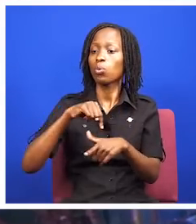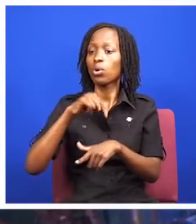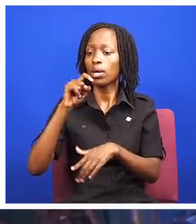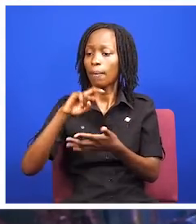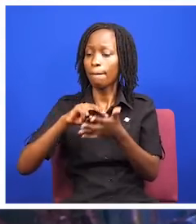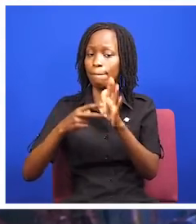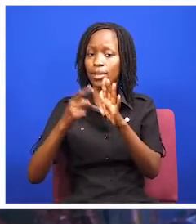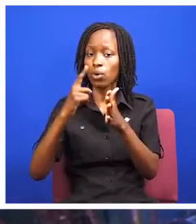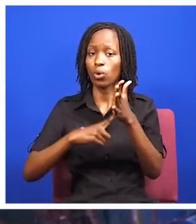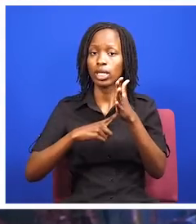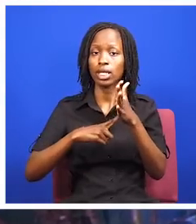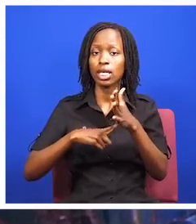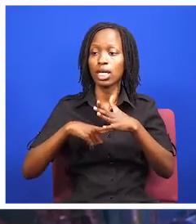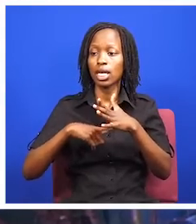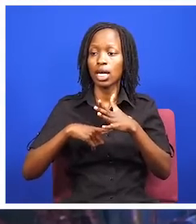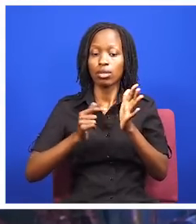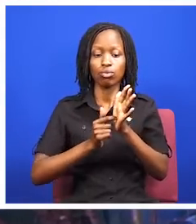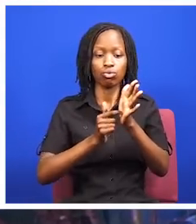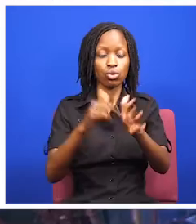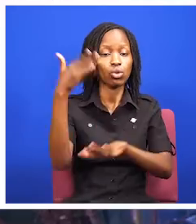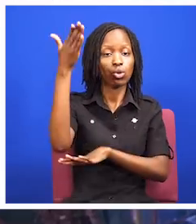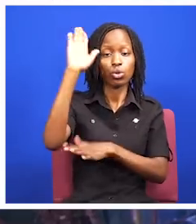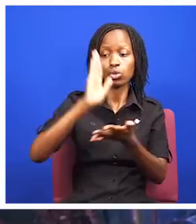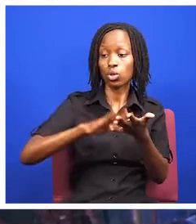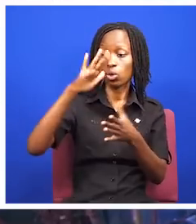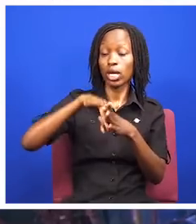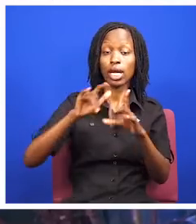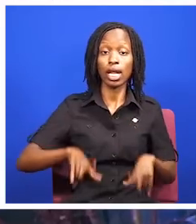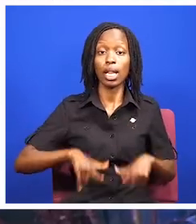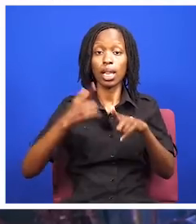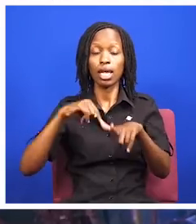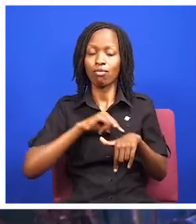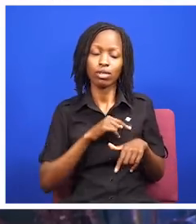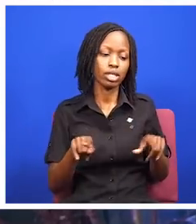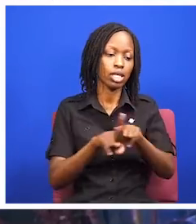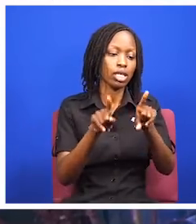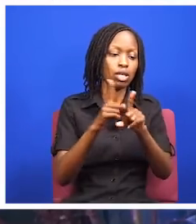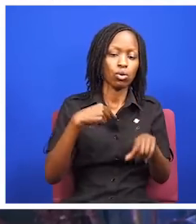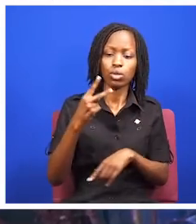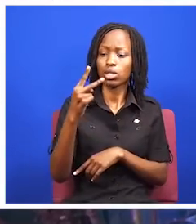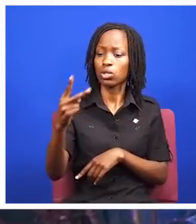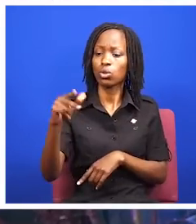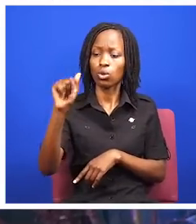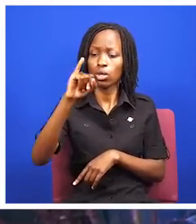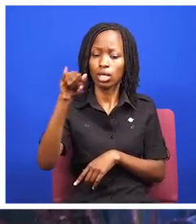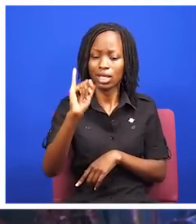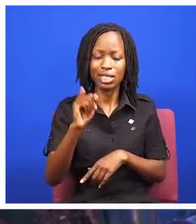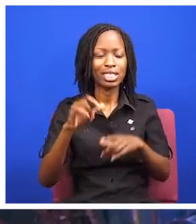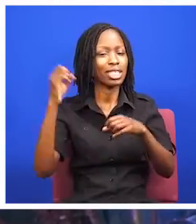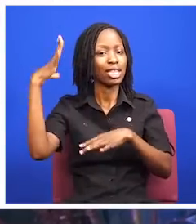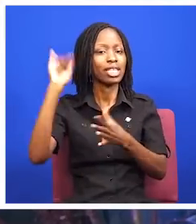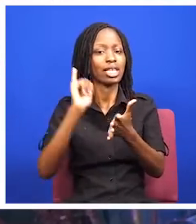emitting God's fame in our lives. Now, guys, just like we saw Angie's light that